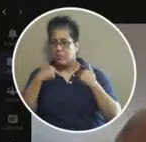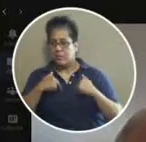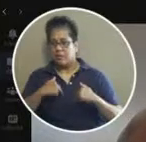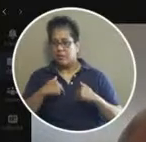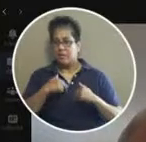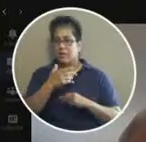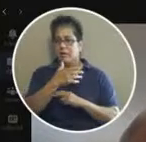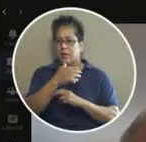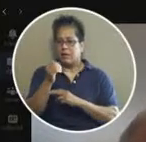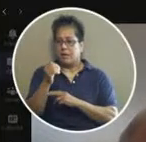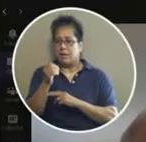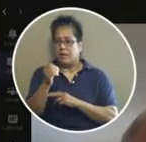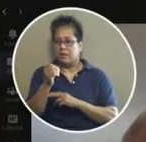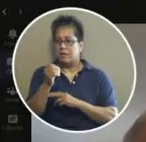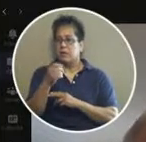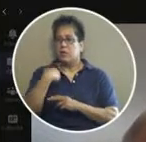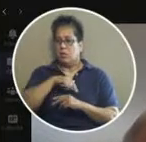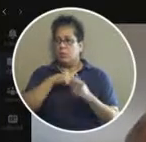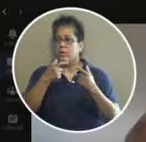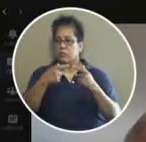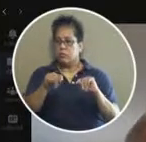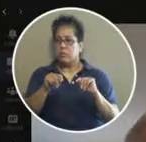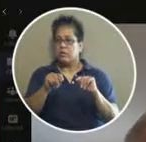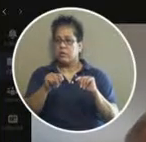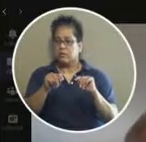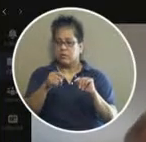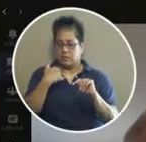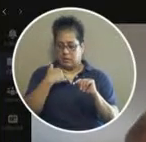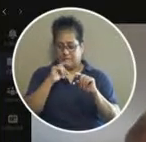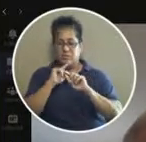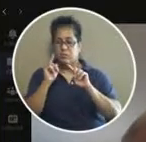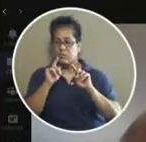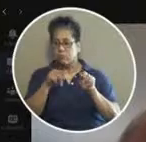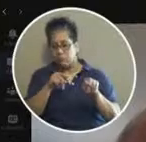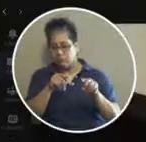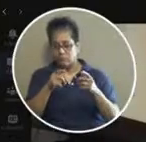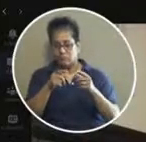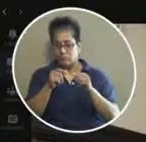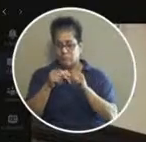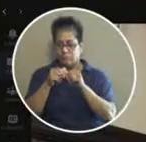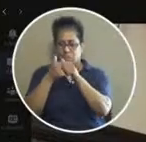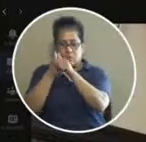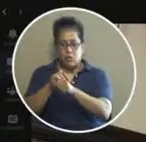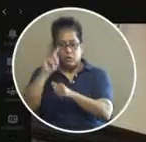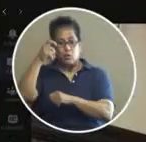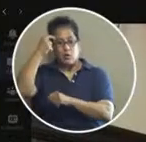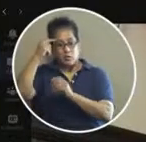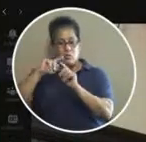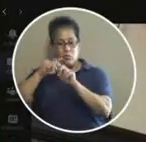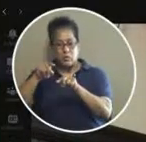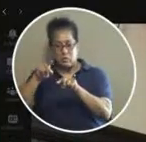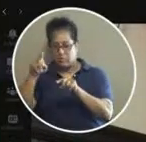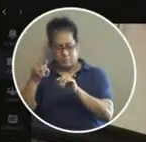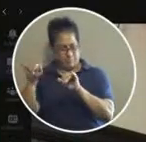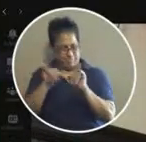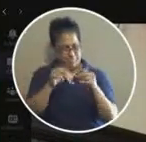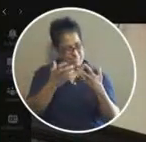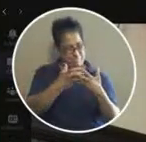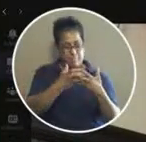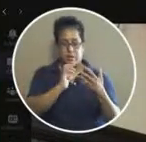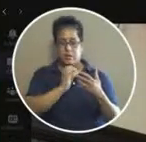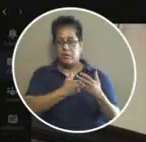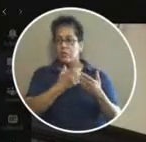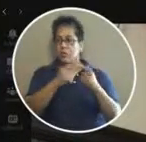recovery. And we're trying to issue directives consistent with the governor's executive orders to help reduce and we